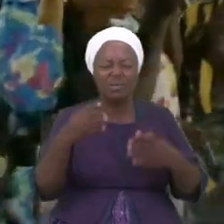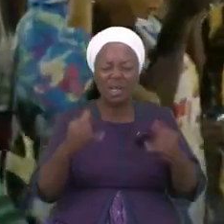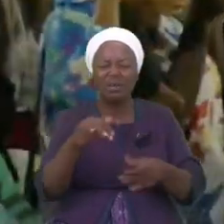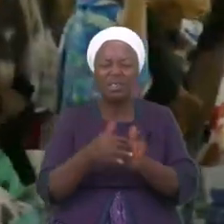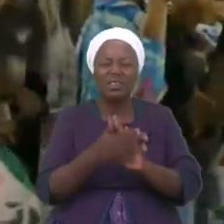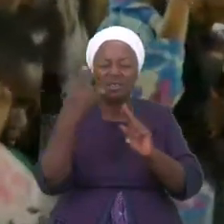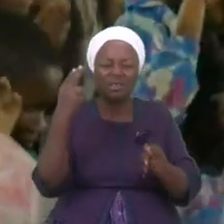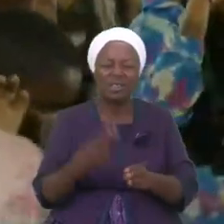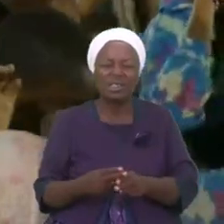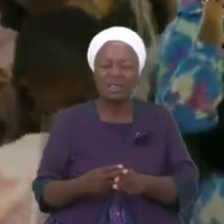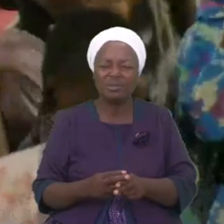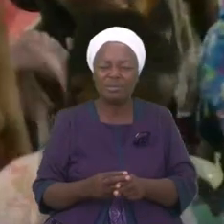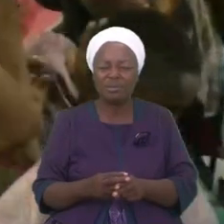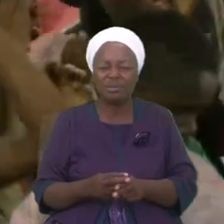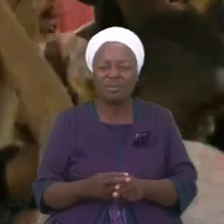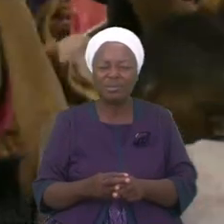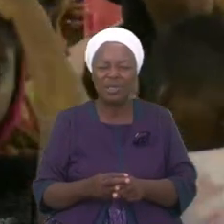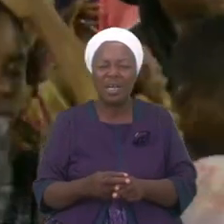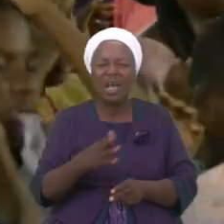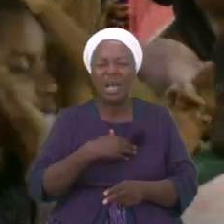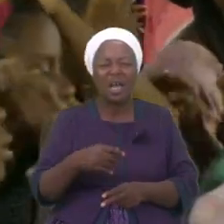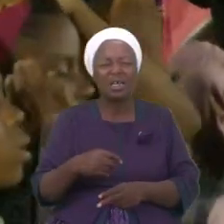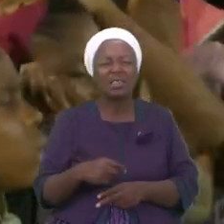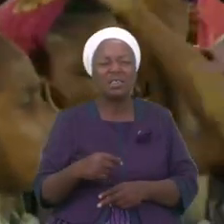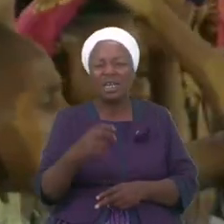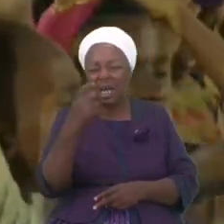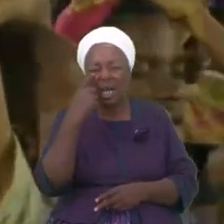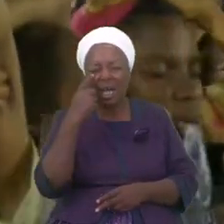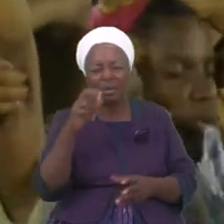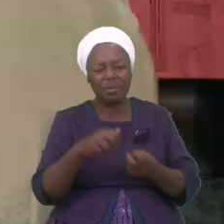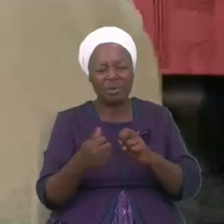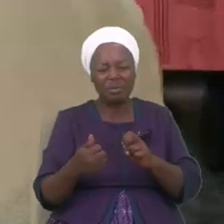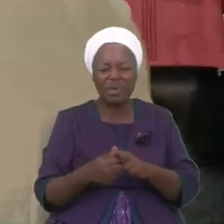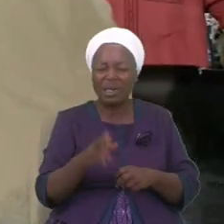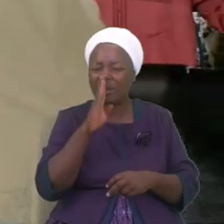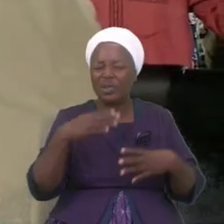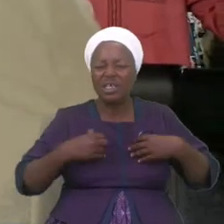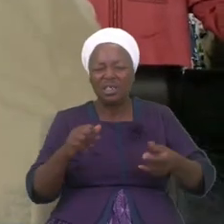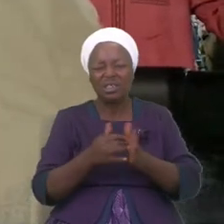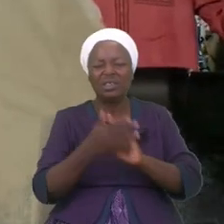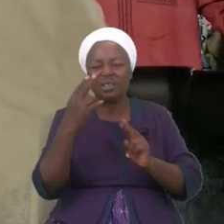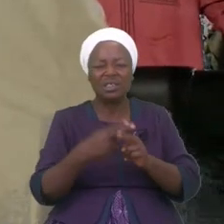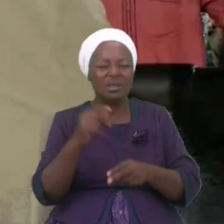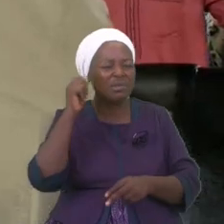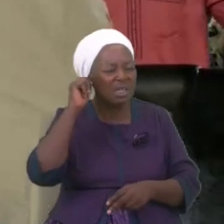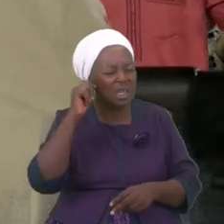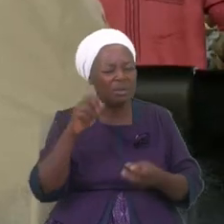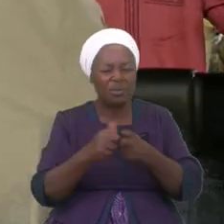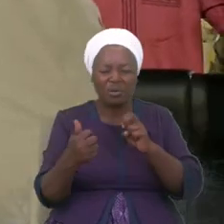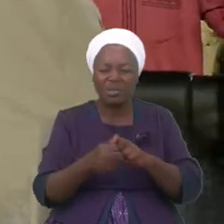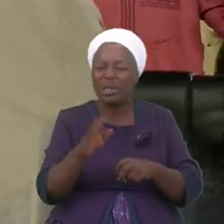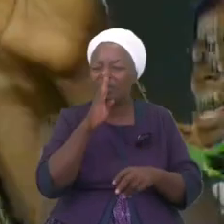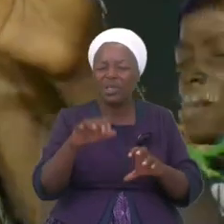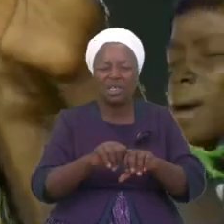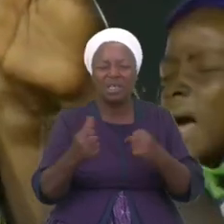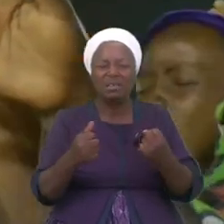name. Eye problem, be healed in Jesus' name. Ear problem, be healed in